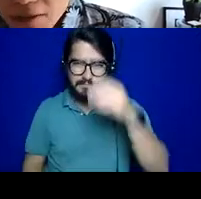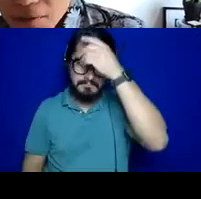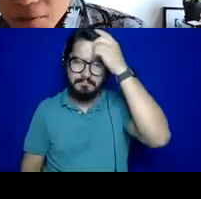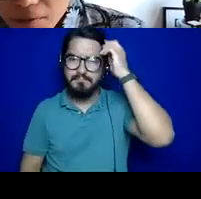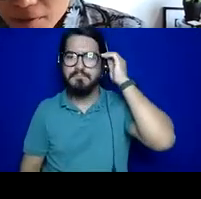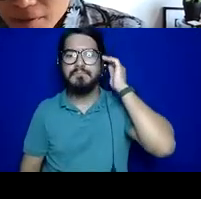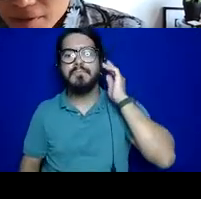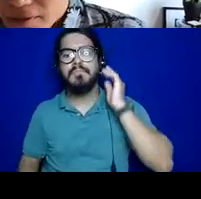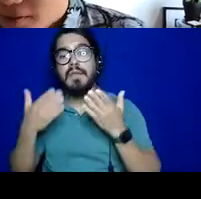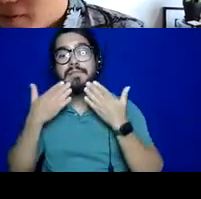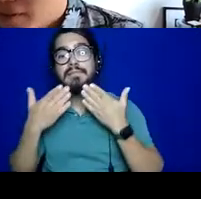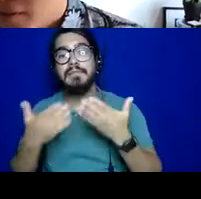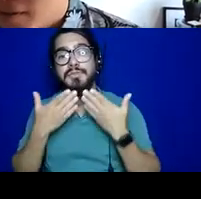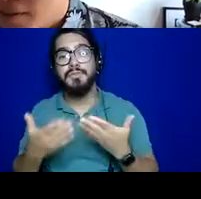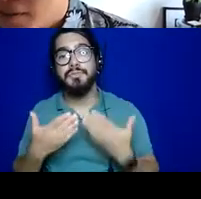Thank you.